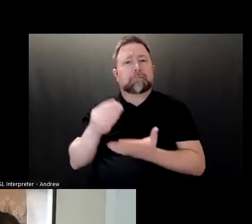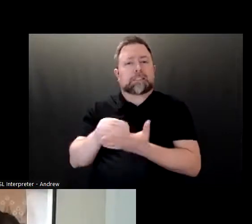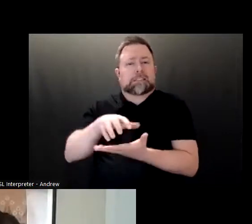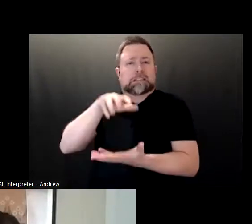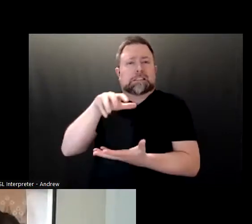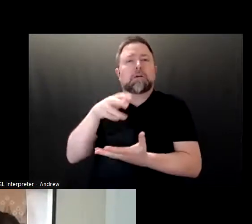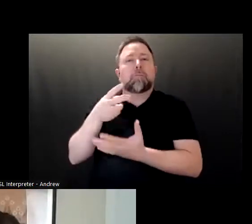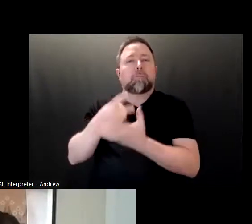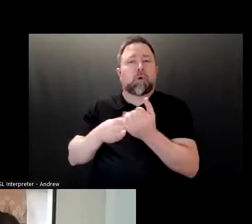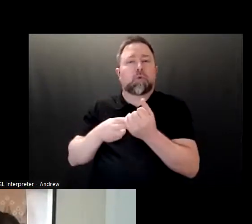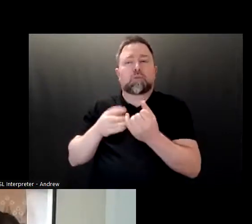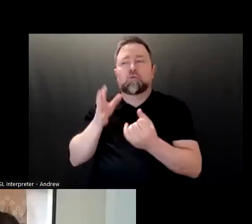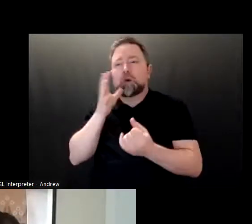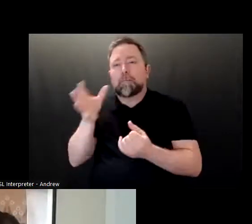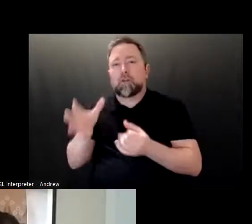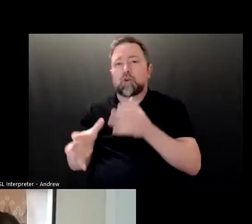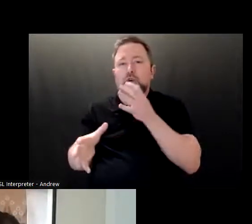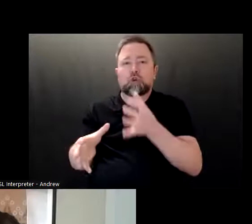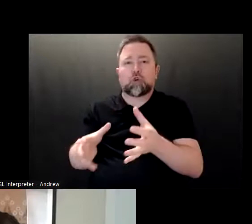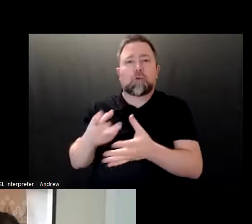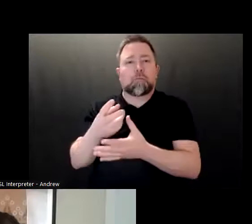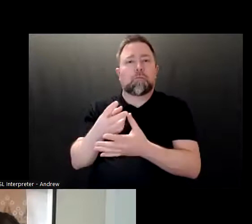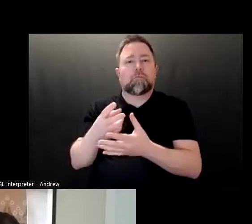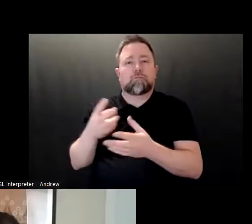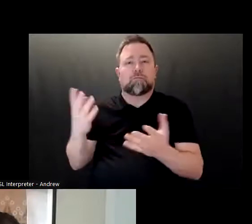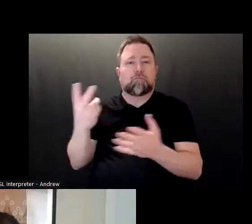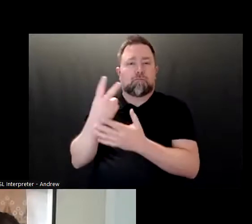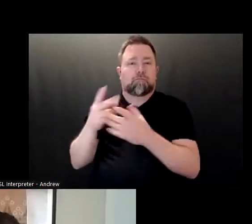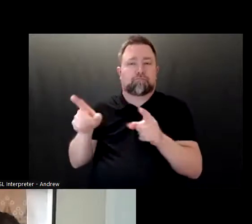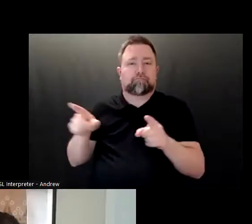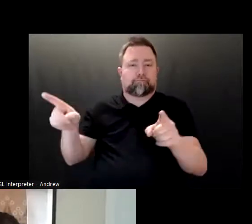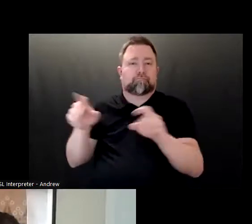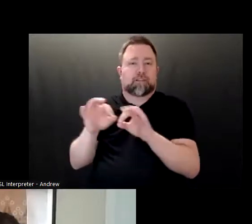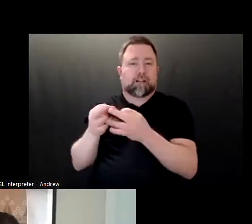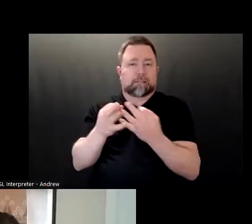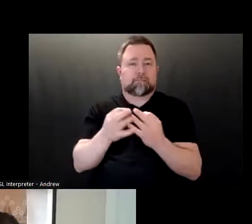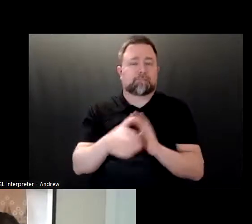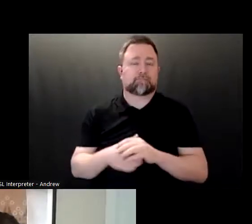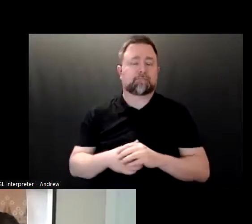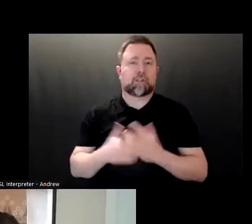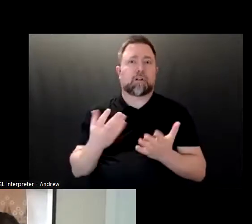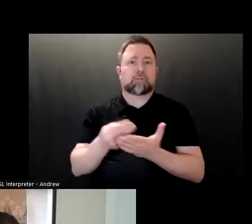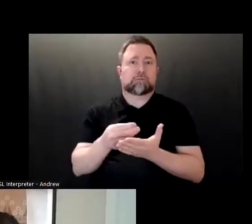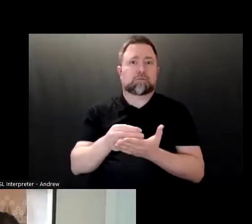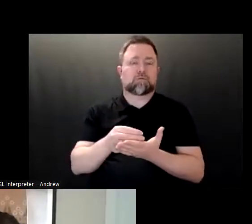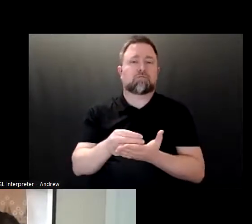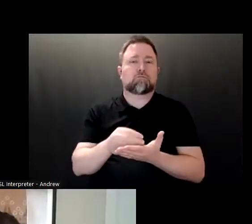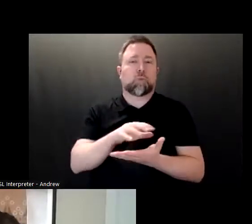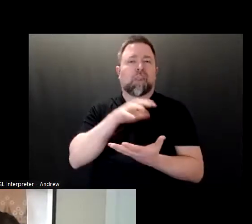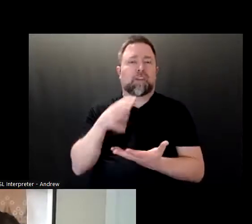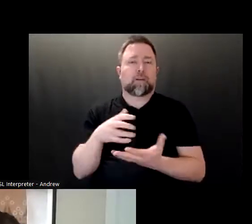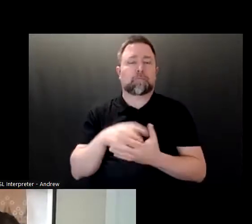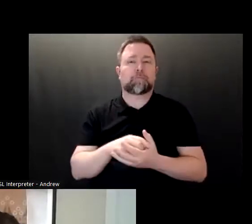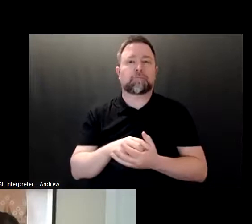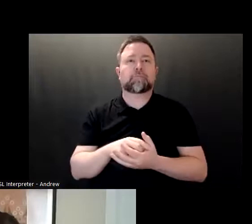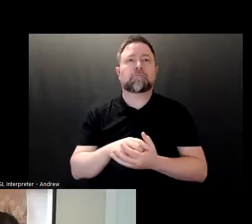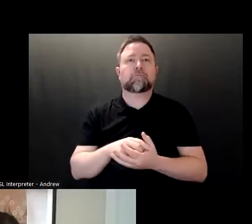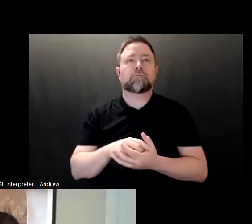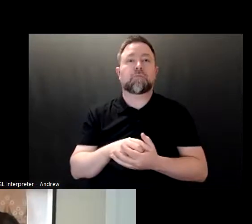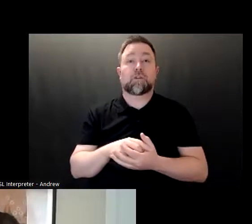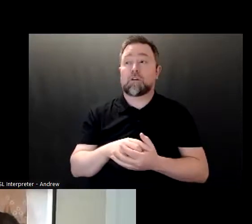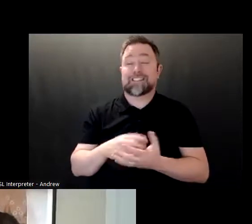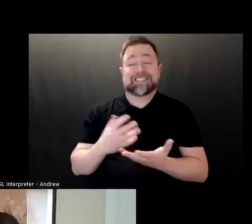personal home, and they gave the tours, they mowed the grass, they did all of the maintenance, and they were on-site